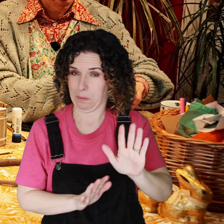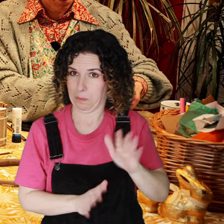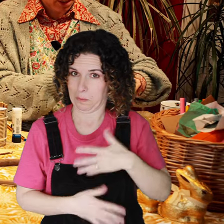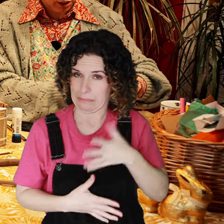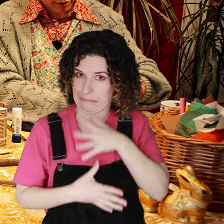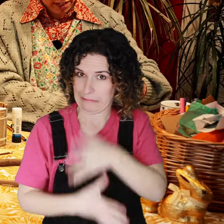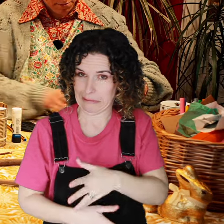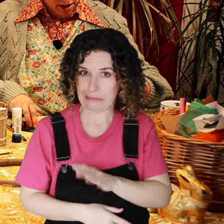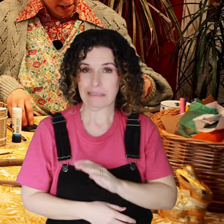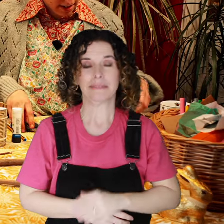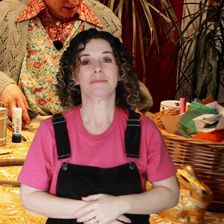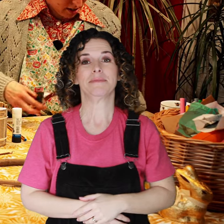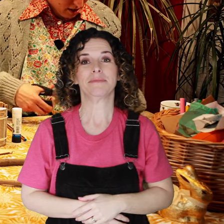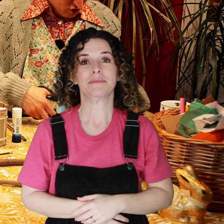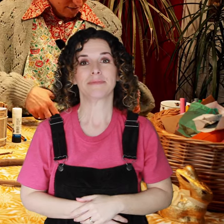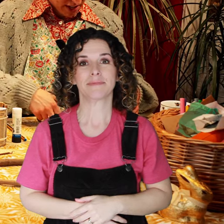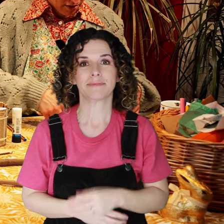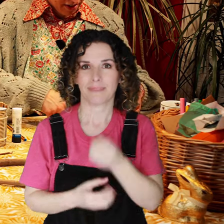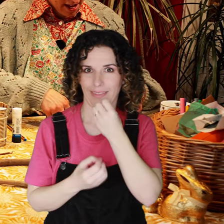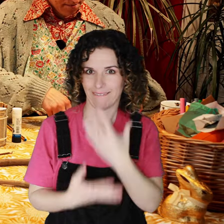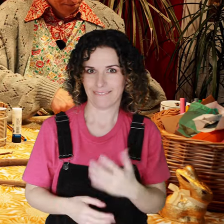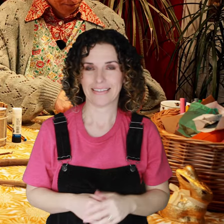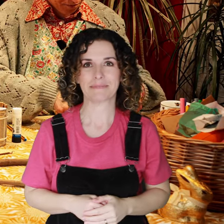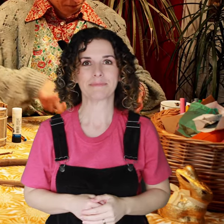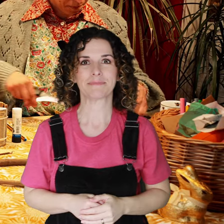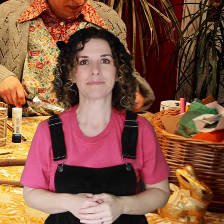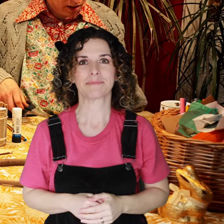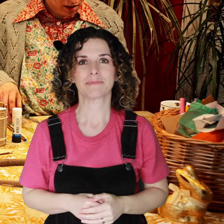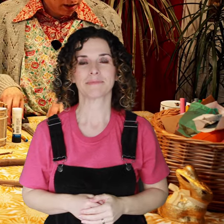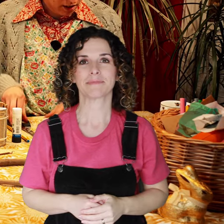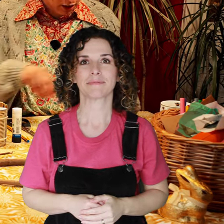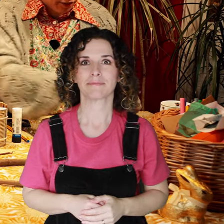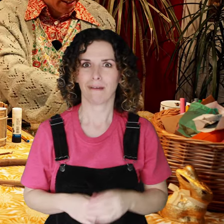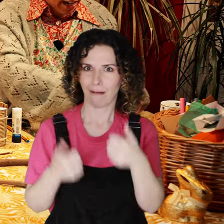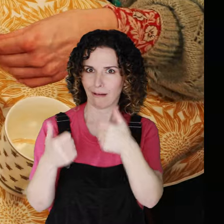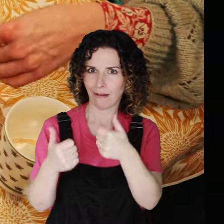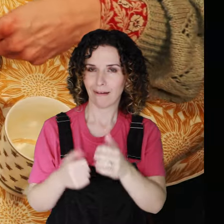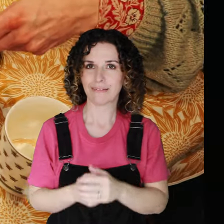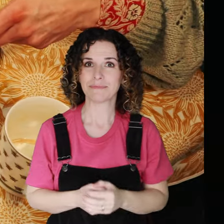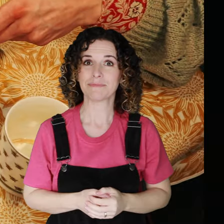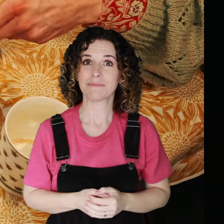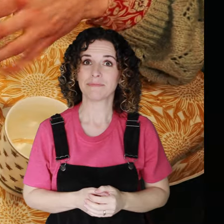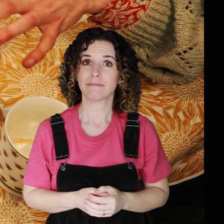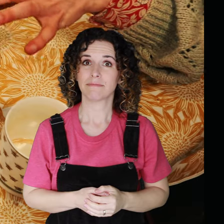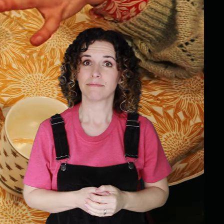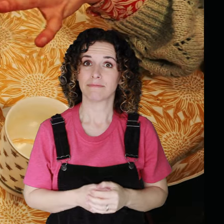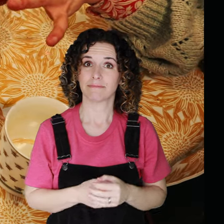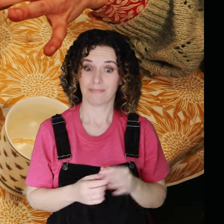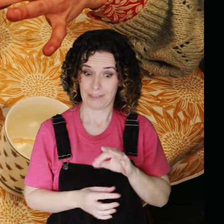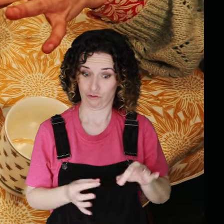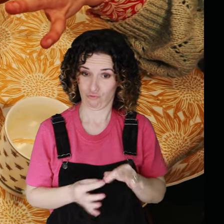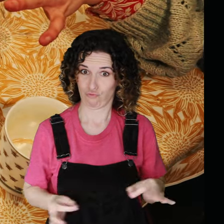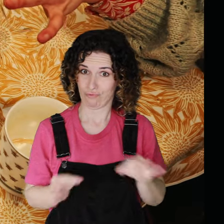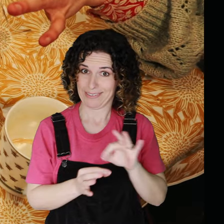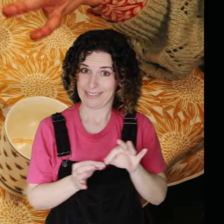Oh. Lovely. Right. Chop that off there. Excellent. Lovely. So now we've got our string